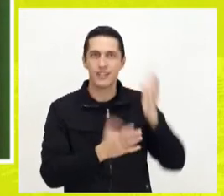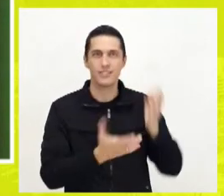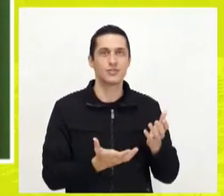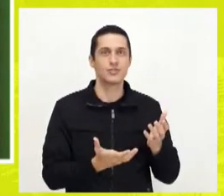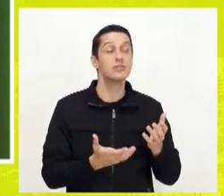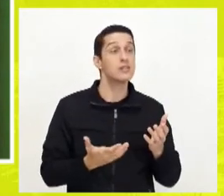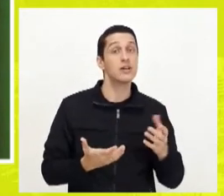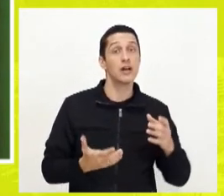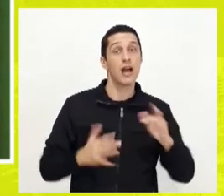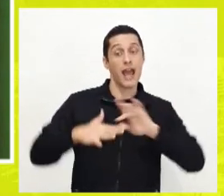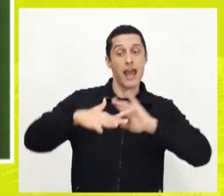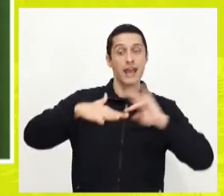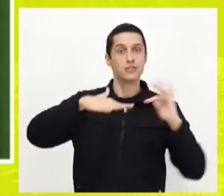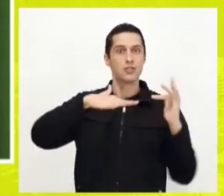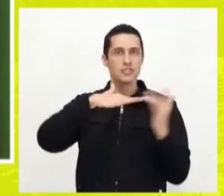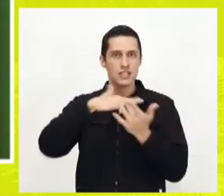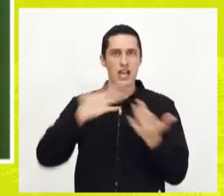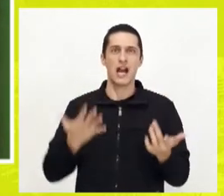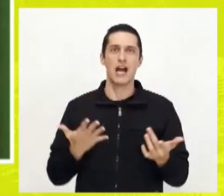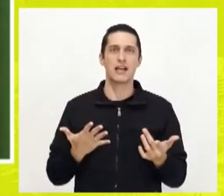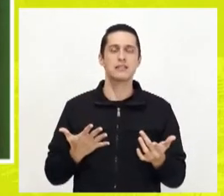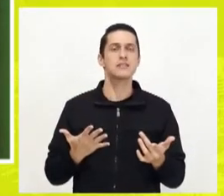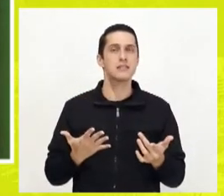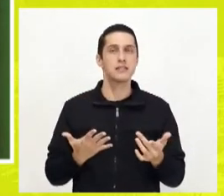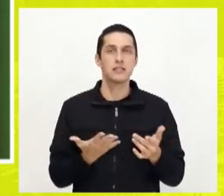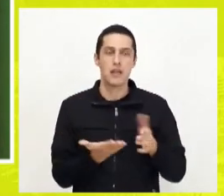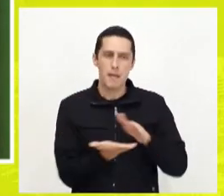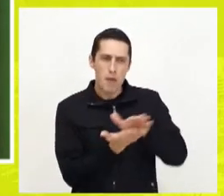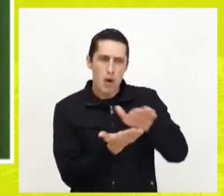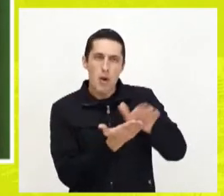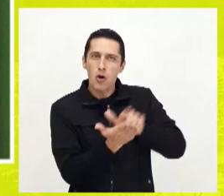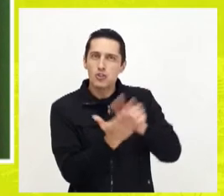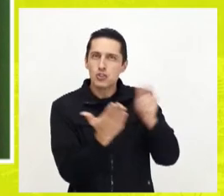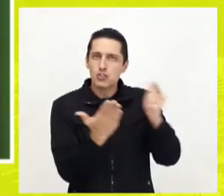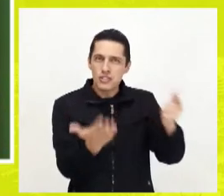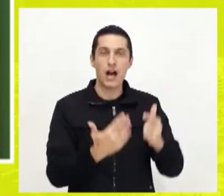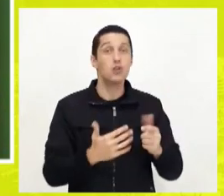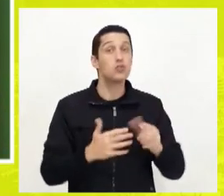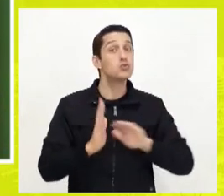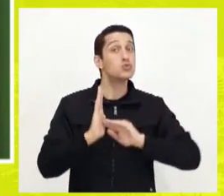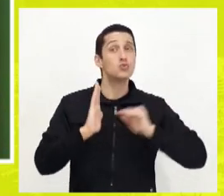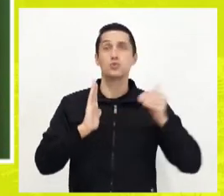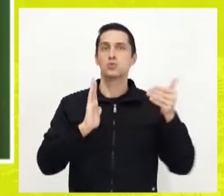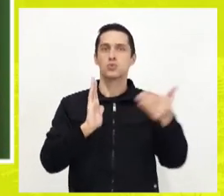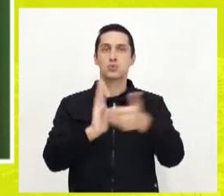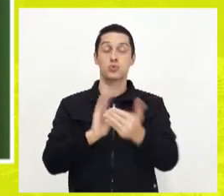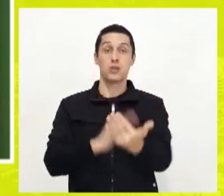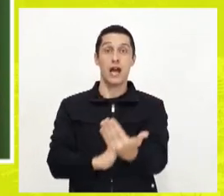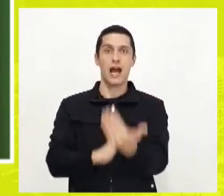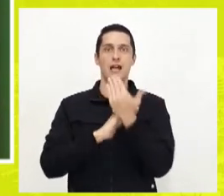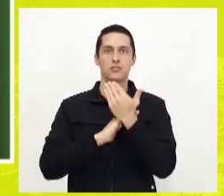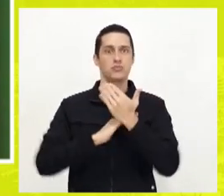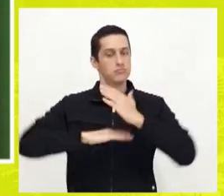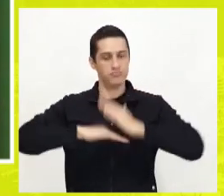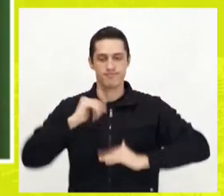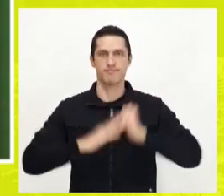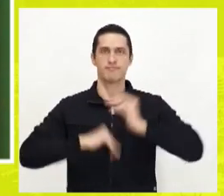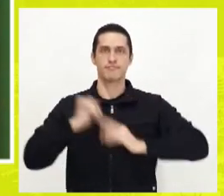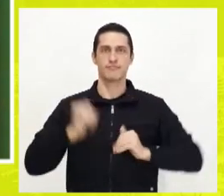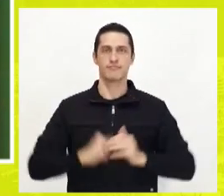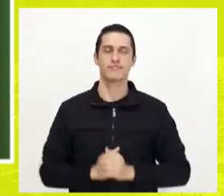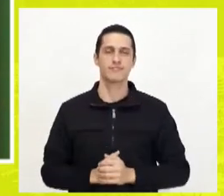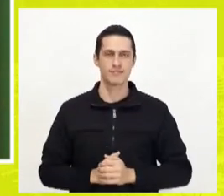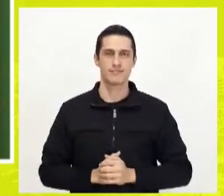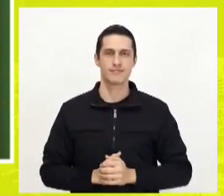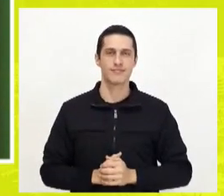uh social media it all helps our capability the second idea